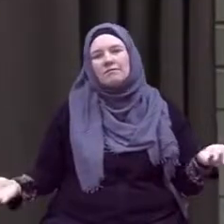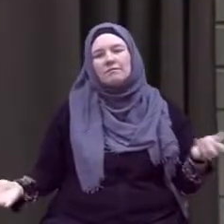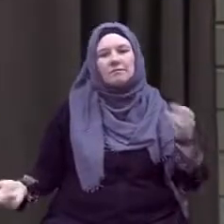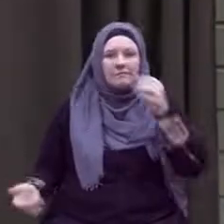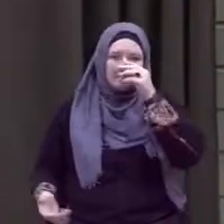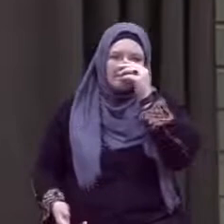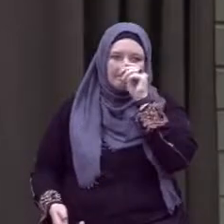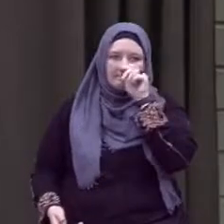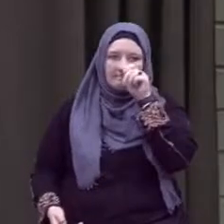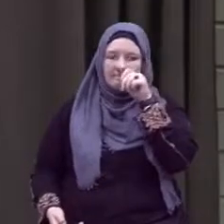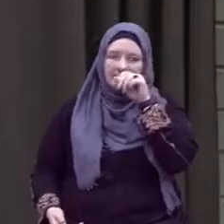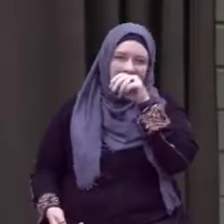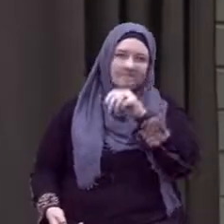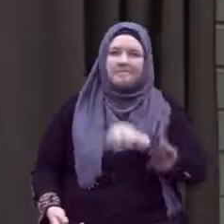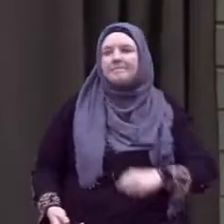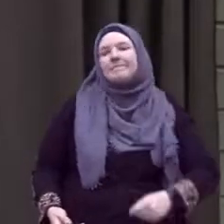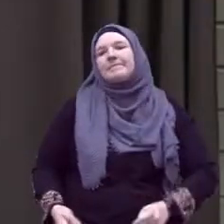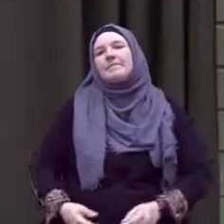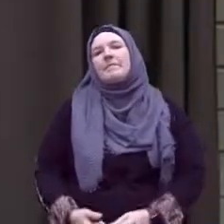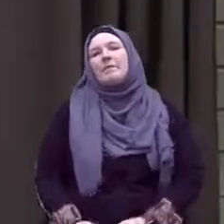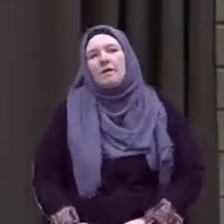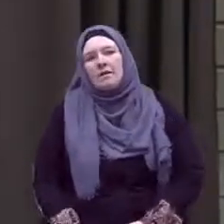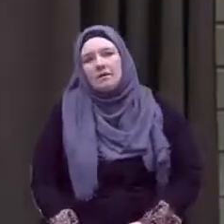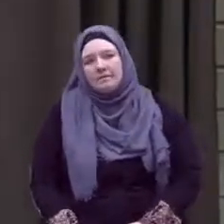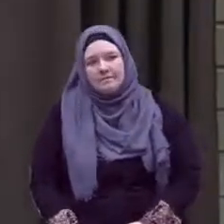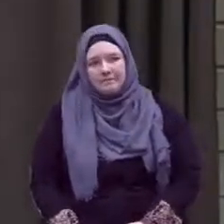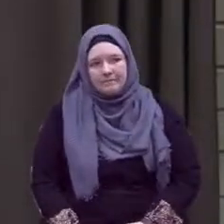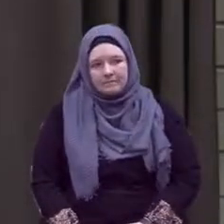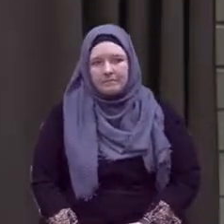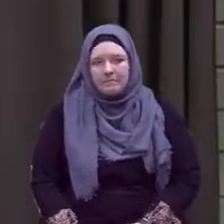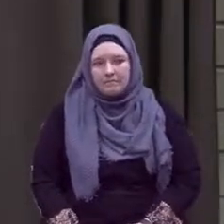it doesn't reflect any dignity, any adulthood.